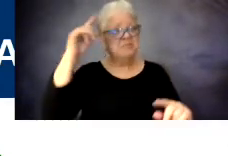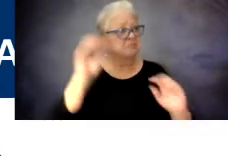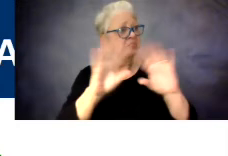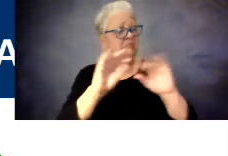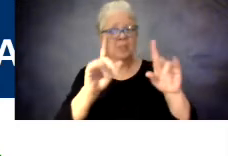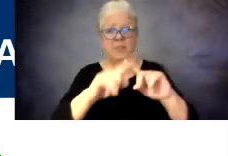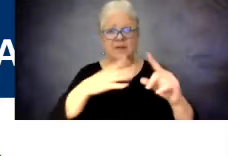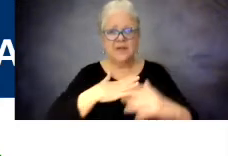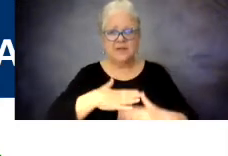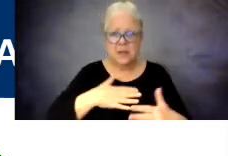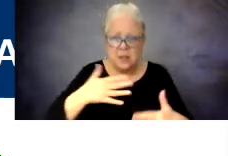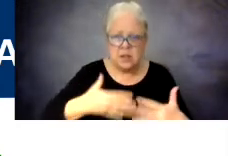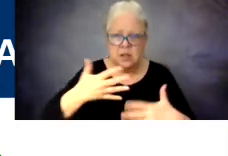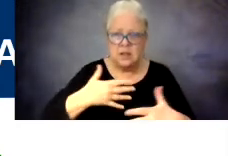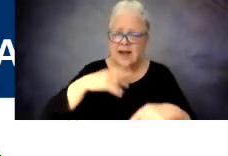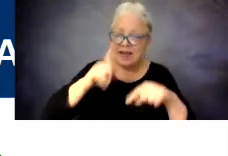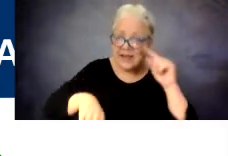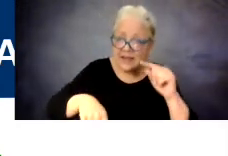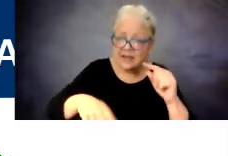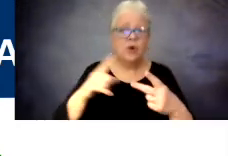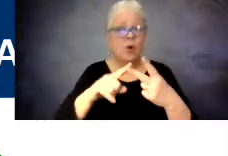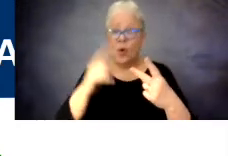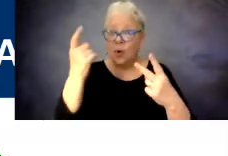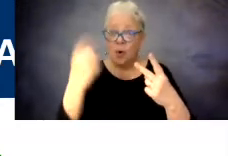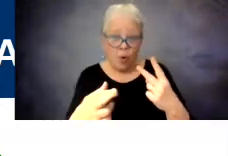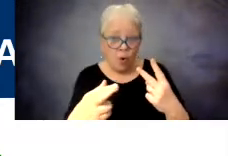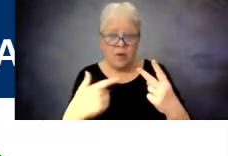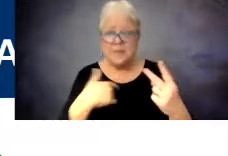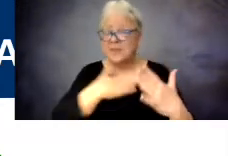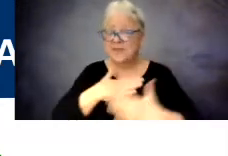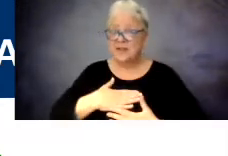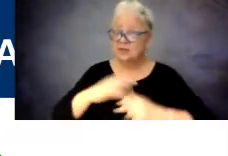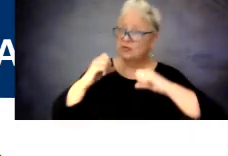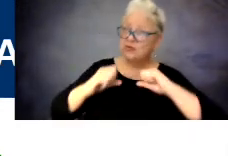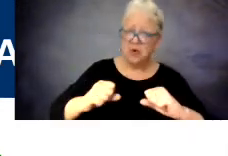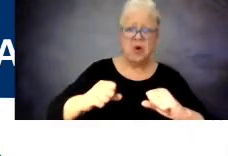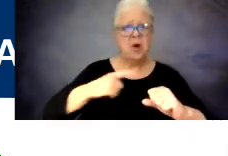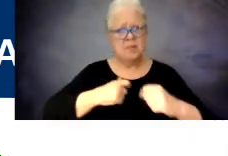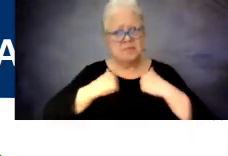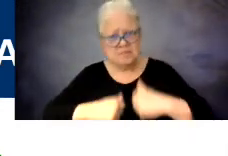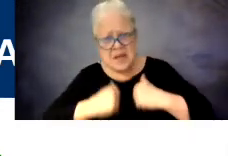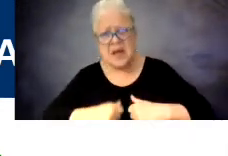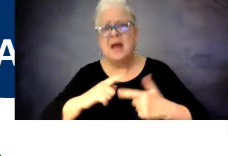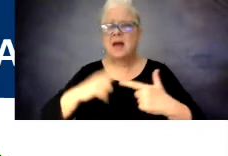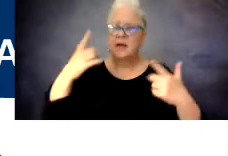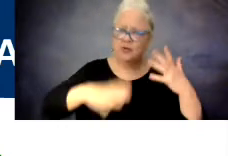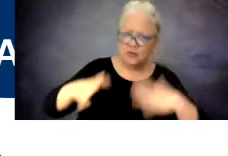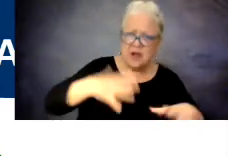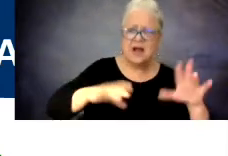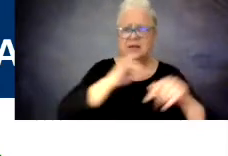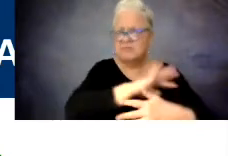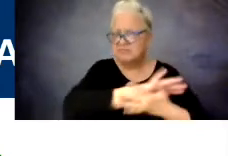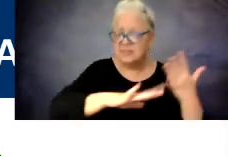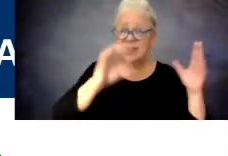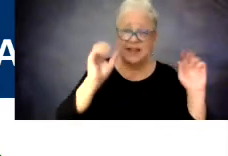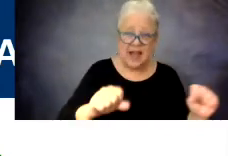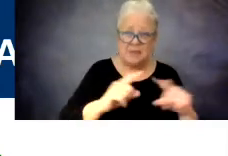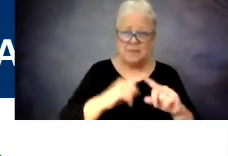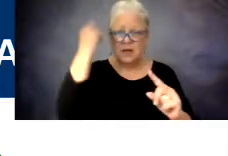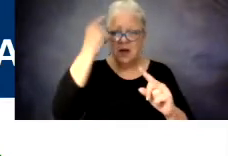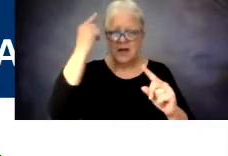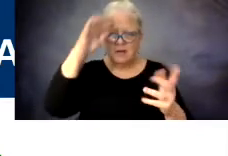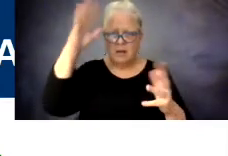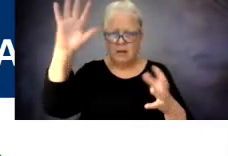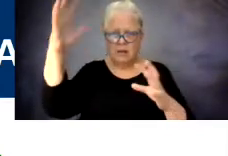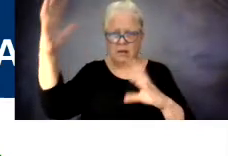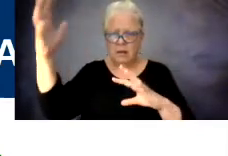Cognitive issues on the flip side, where they could be physically strong enough to care for themselves, but cognitively can't, put it together.